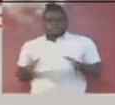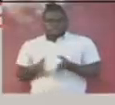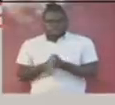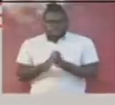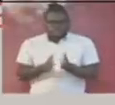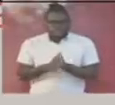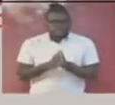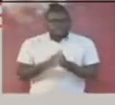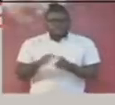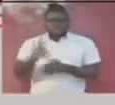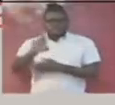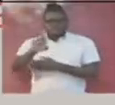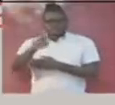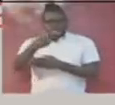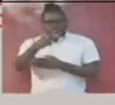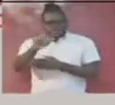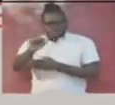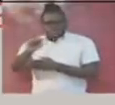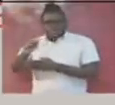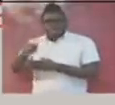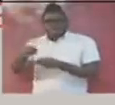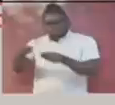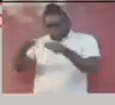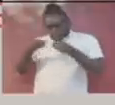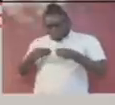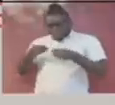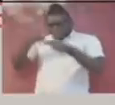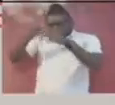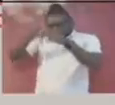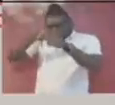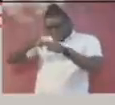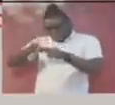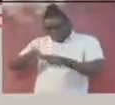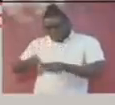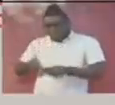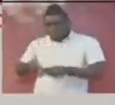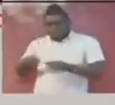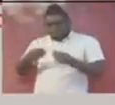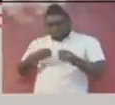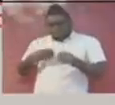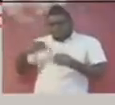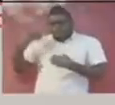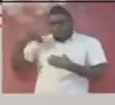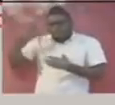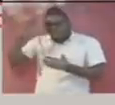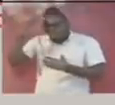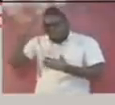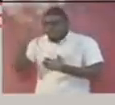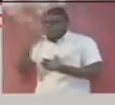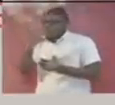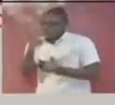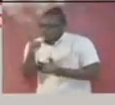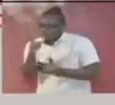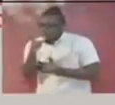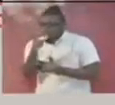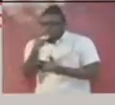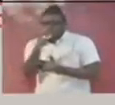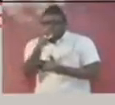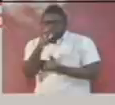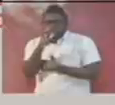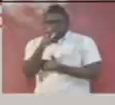with those names, so we'll be reaching out to them, making the appointments. The RHAs will be responsible for